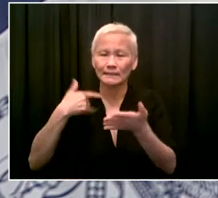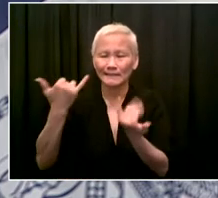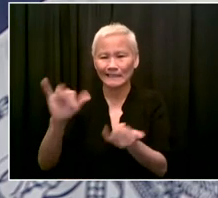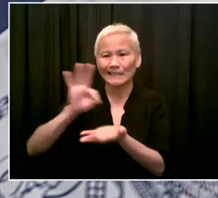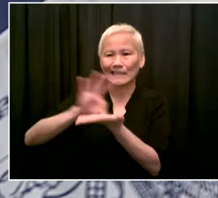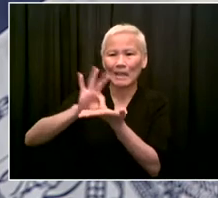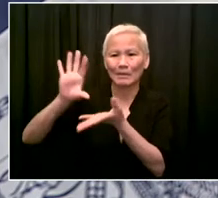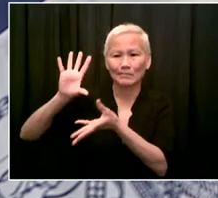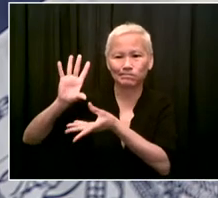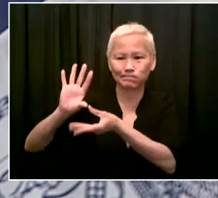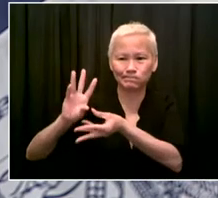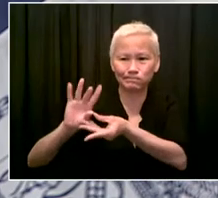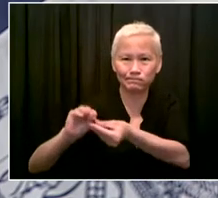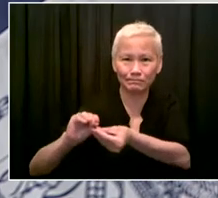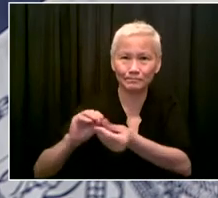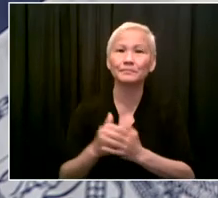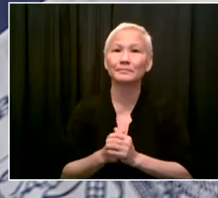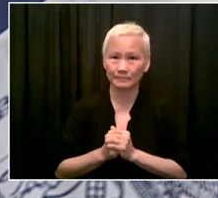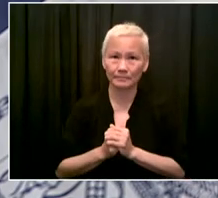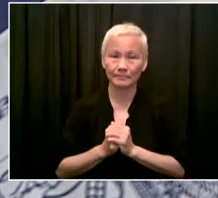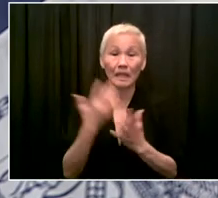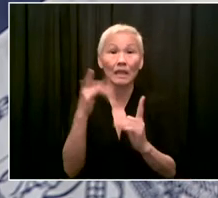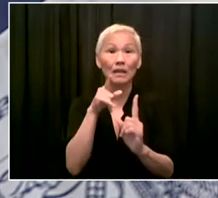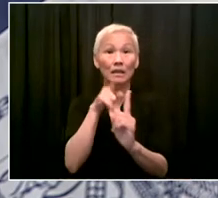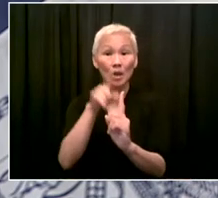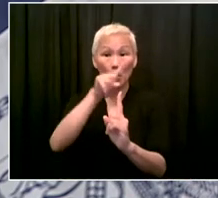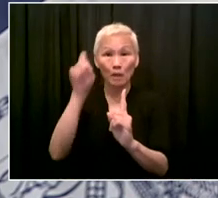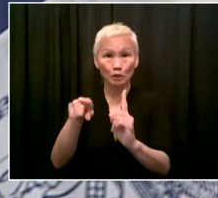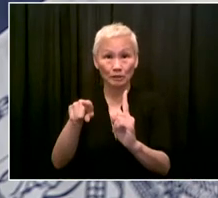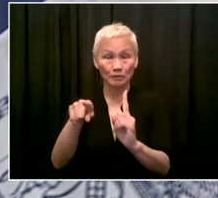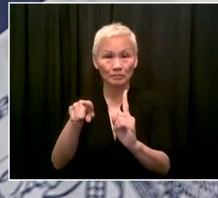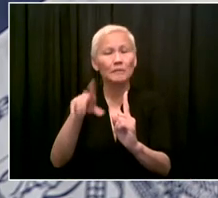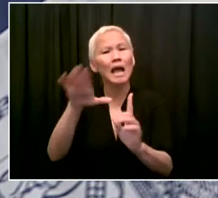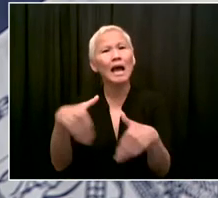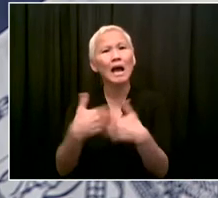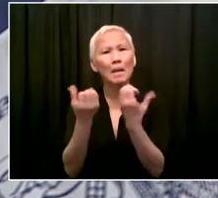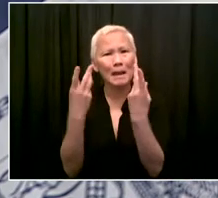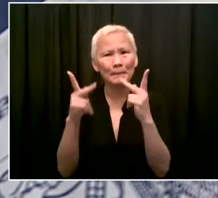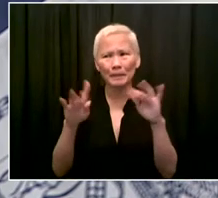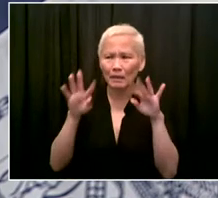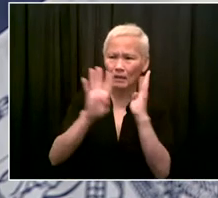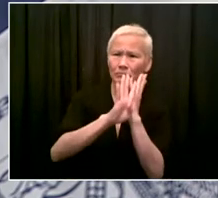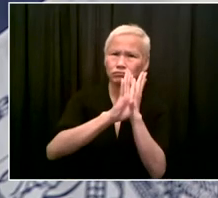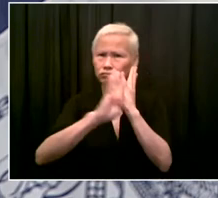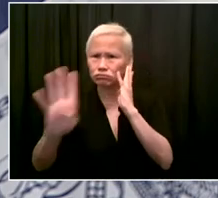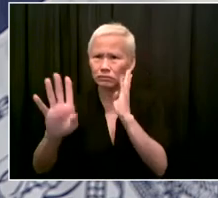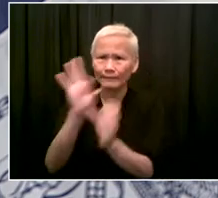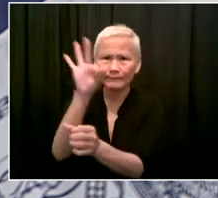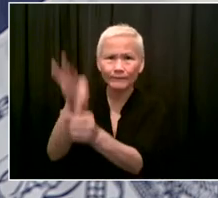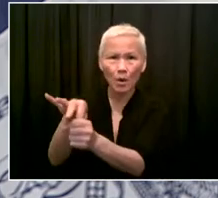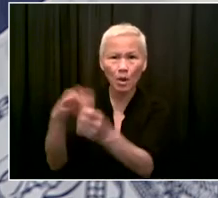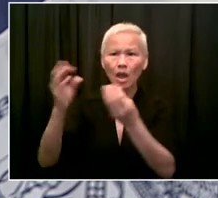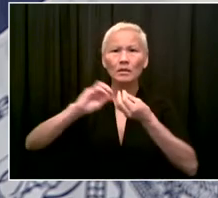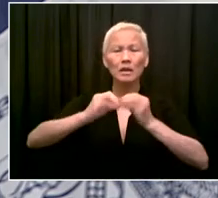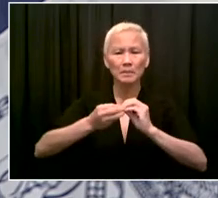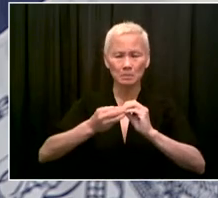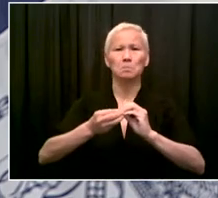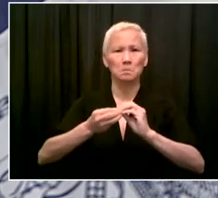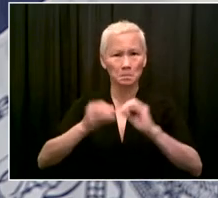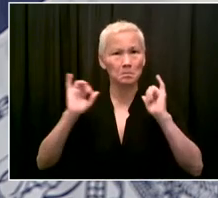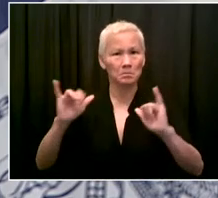pretty robust, pretty good. But, you know, we look back at the past civic life of New York City. I look back at 1977, we